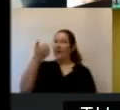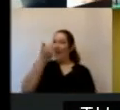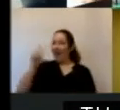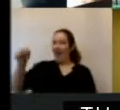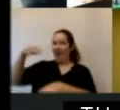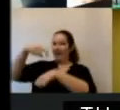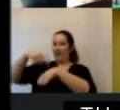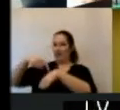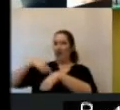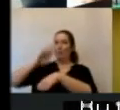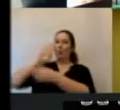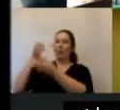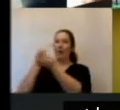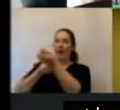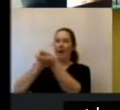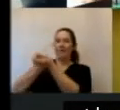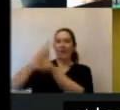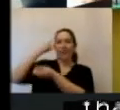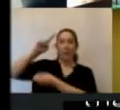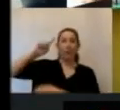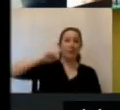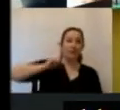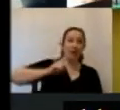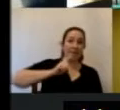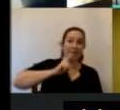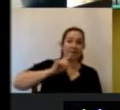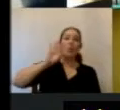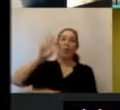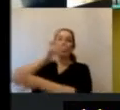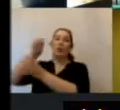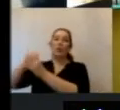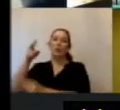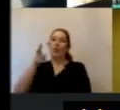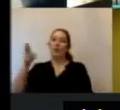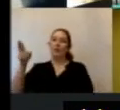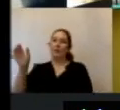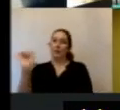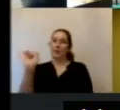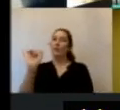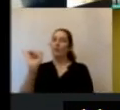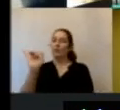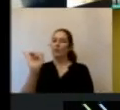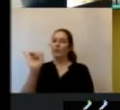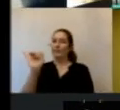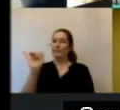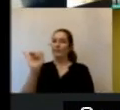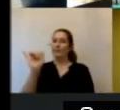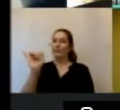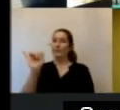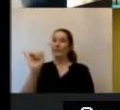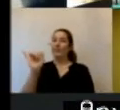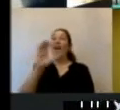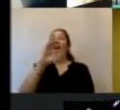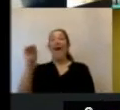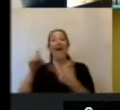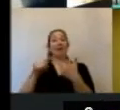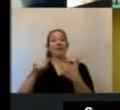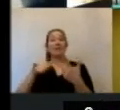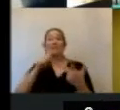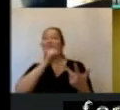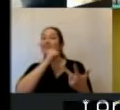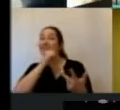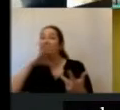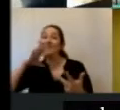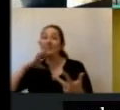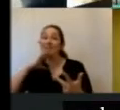resend it, we in a very detailed way, we laid out all the people that this would impact and affect. And that's